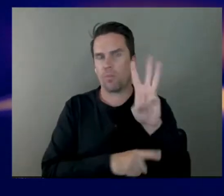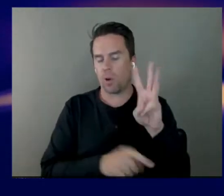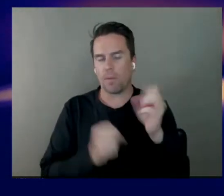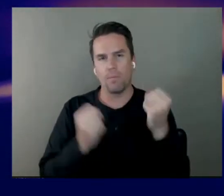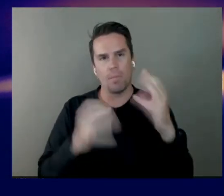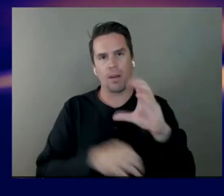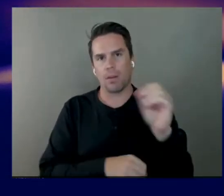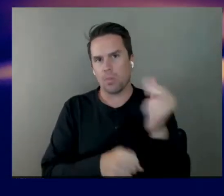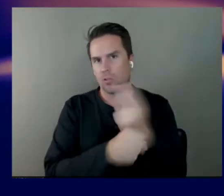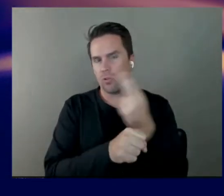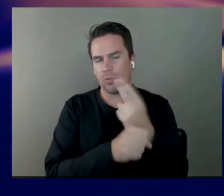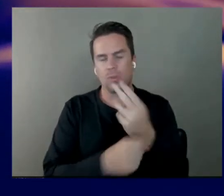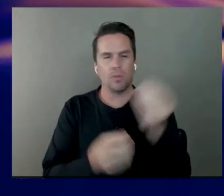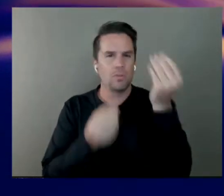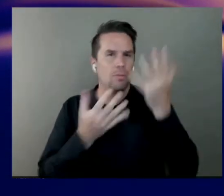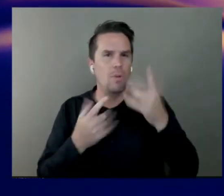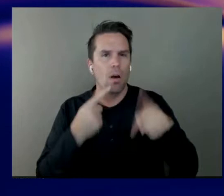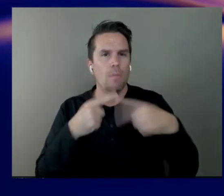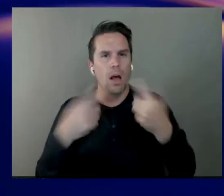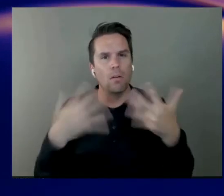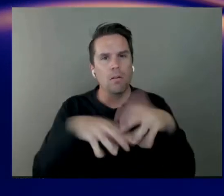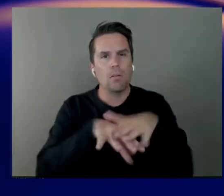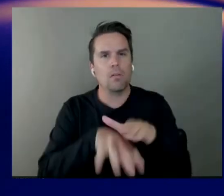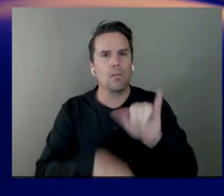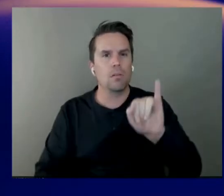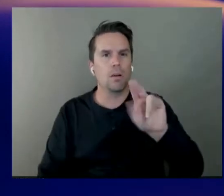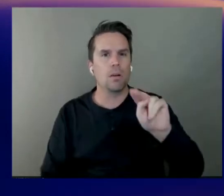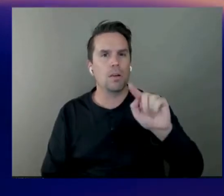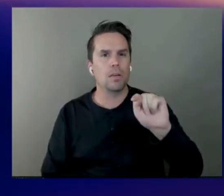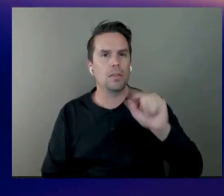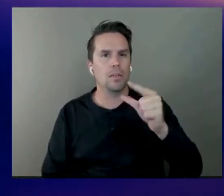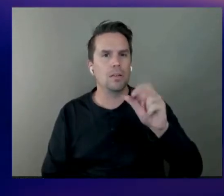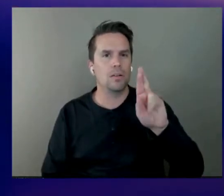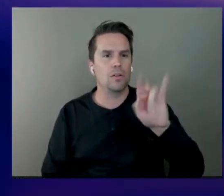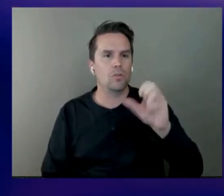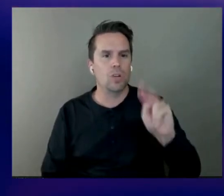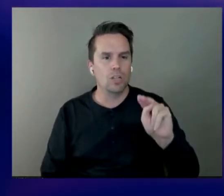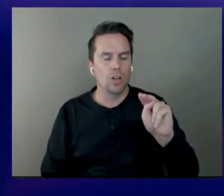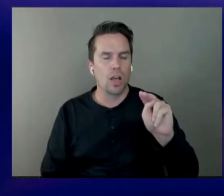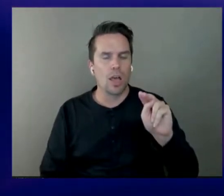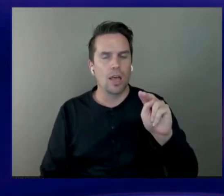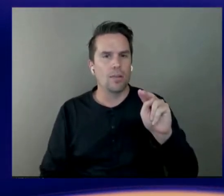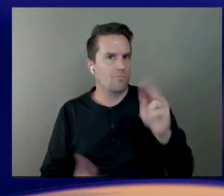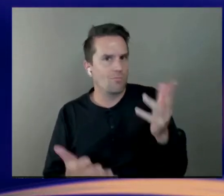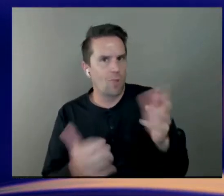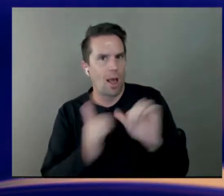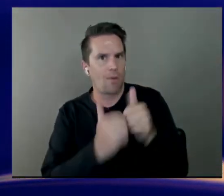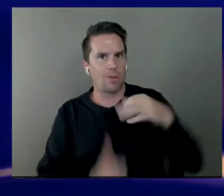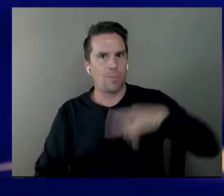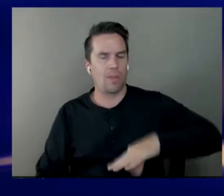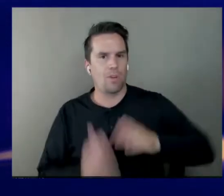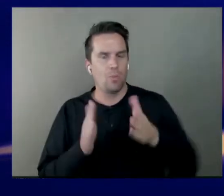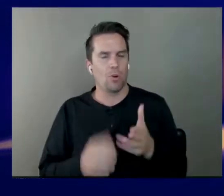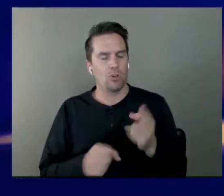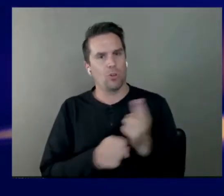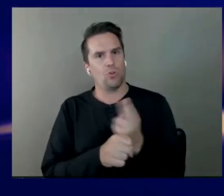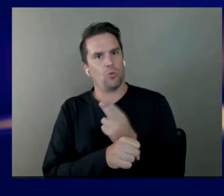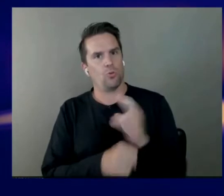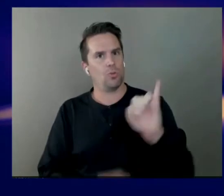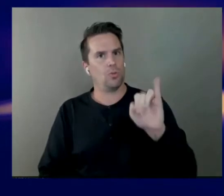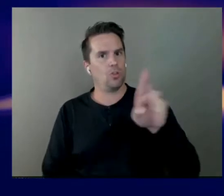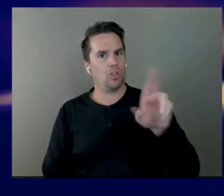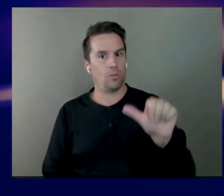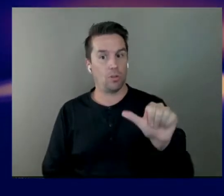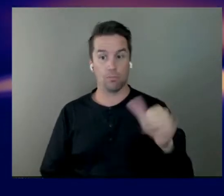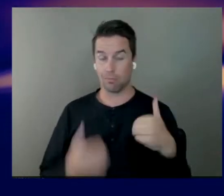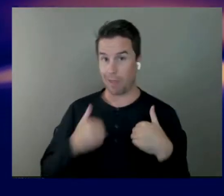integration is like, and like what does this offer for somebody that uses Jira? So I have a demo. Should I jump into the